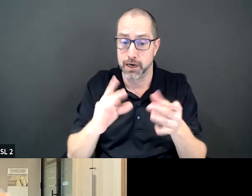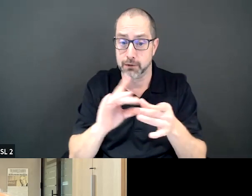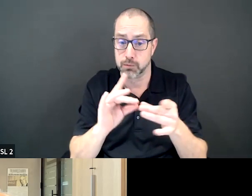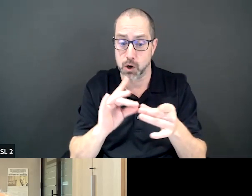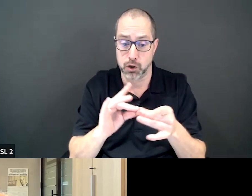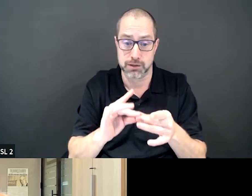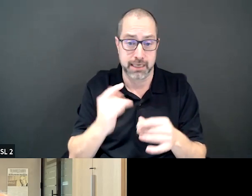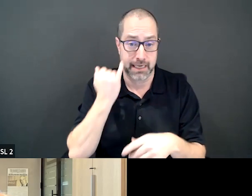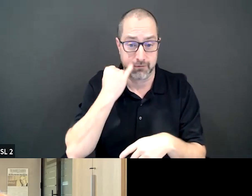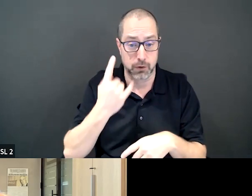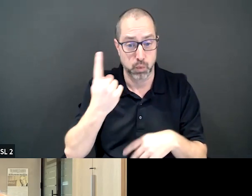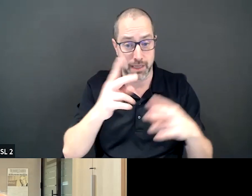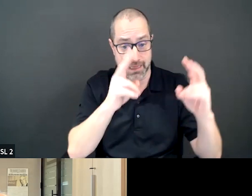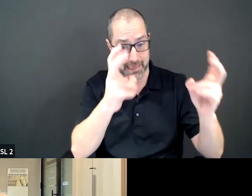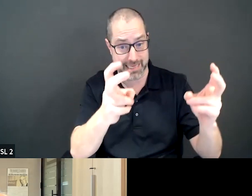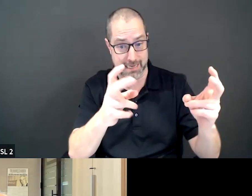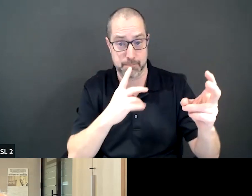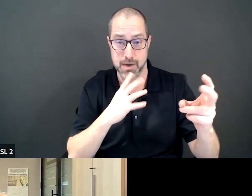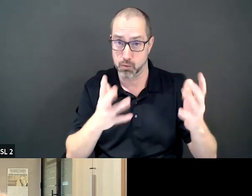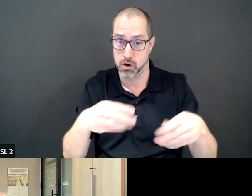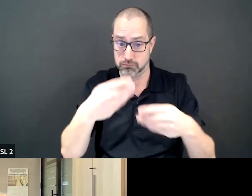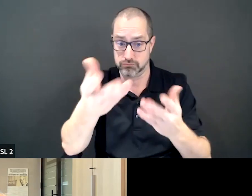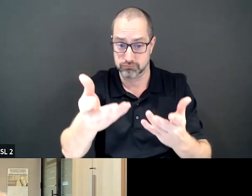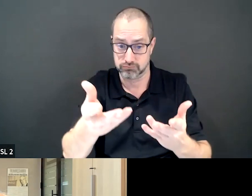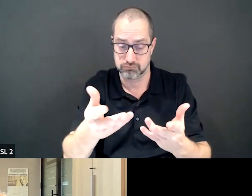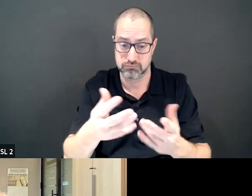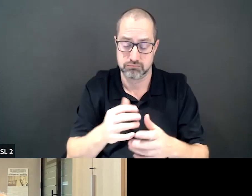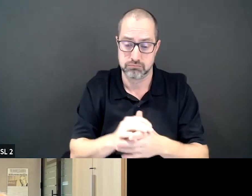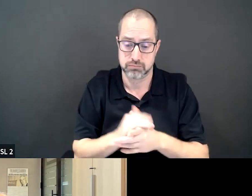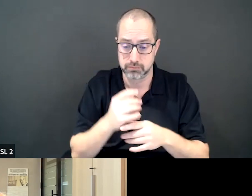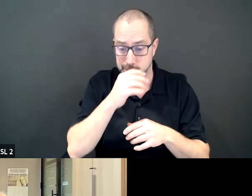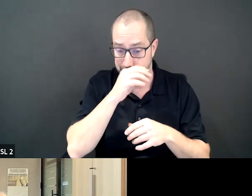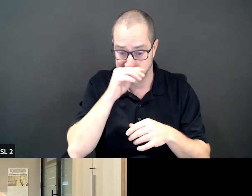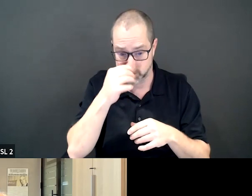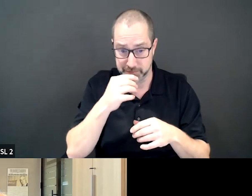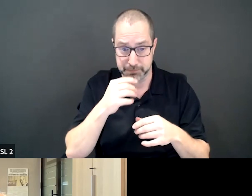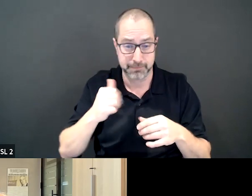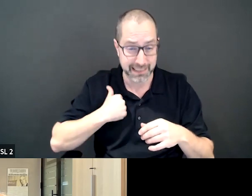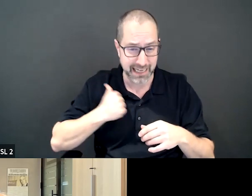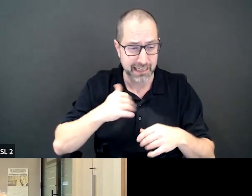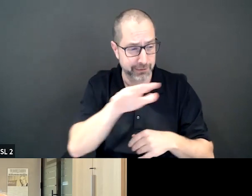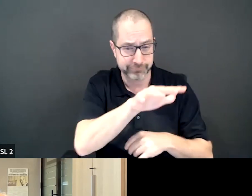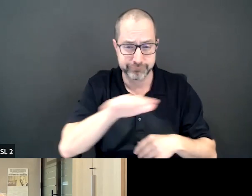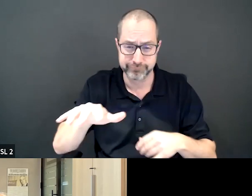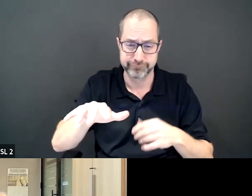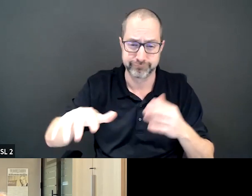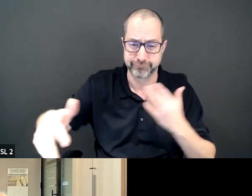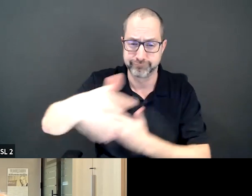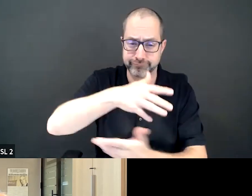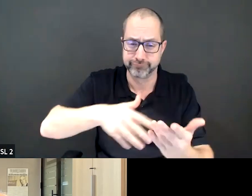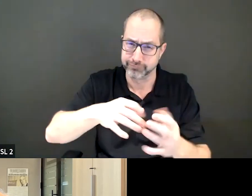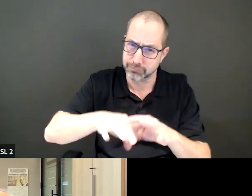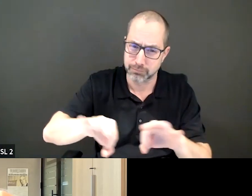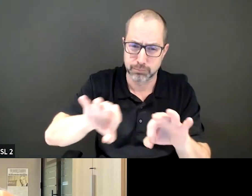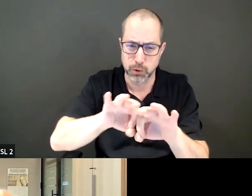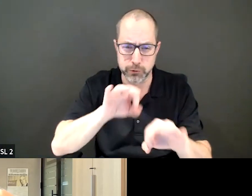theme that I want to leave with you, it is about the importance in a society like Canada of tapping into the